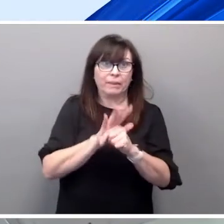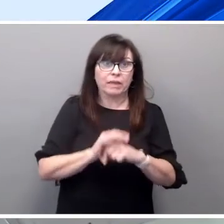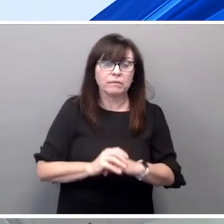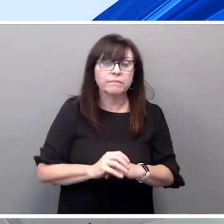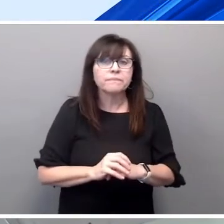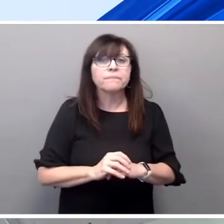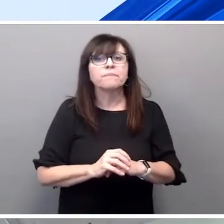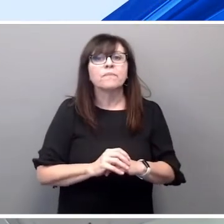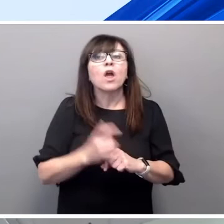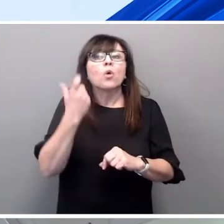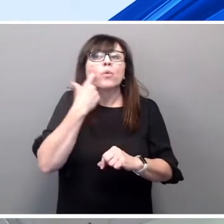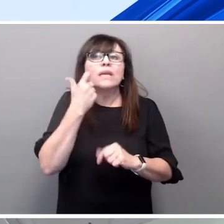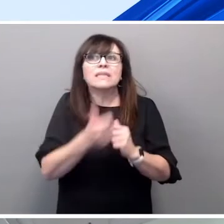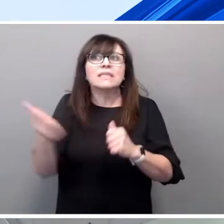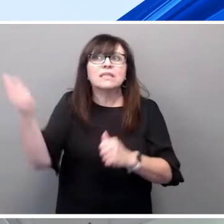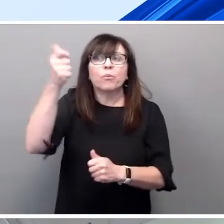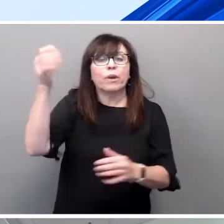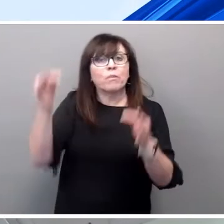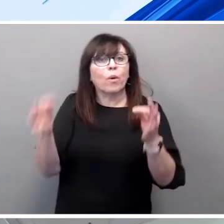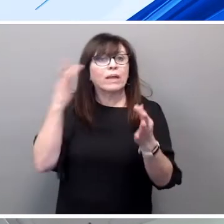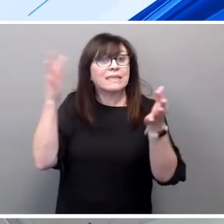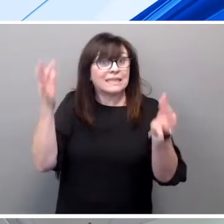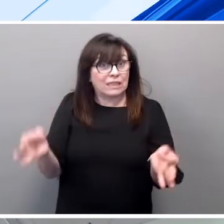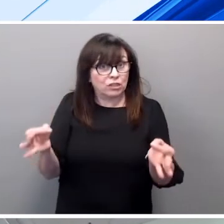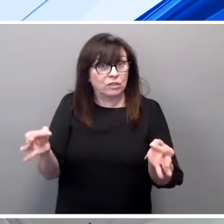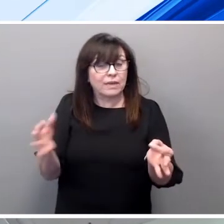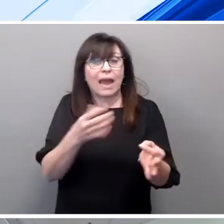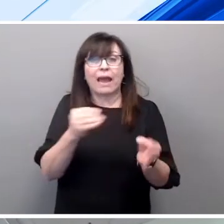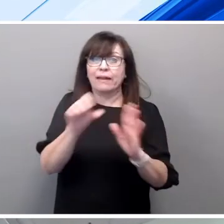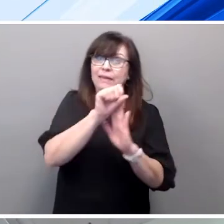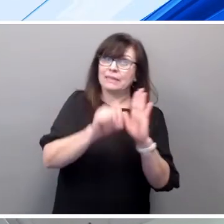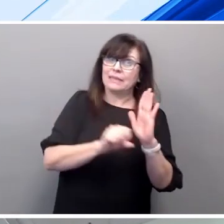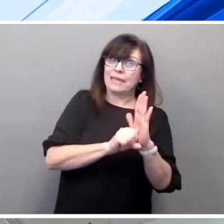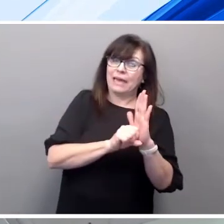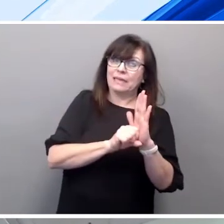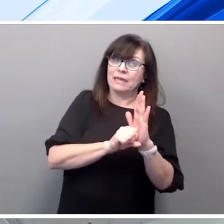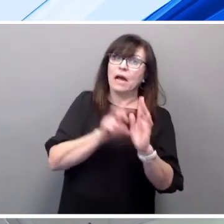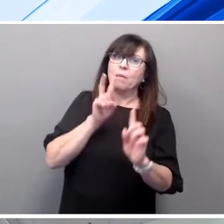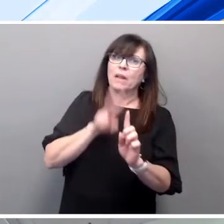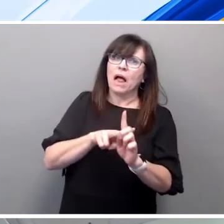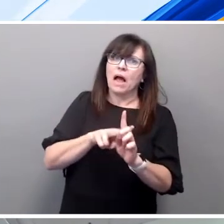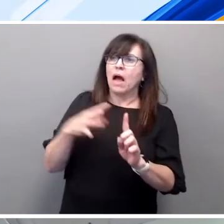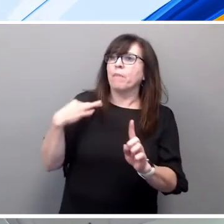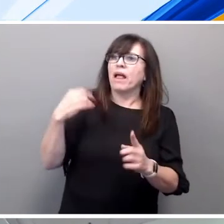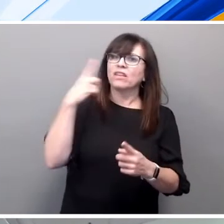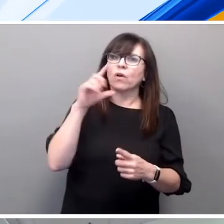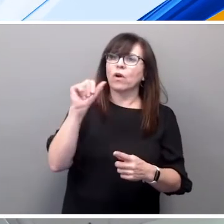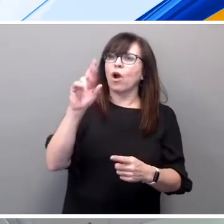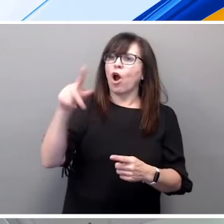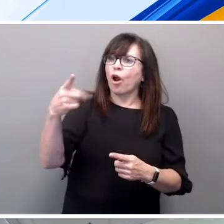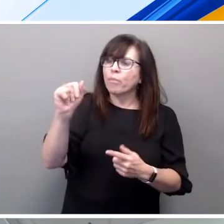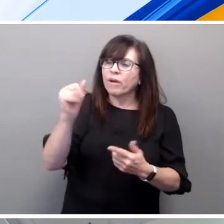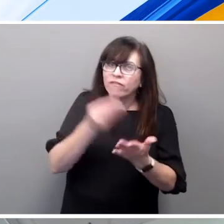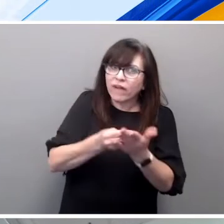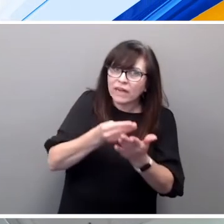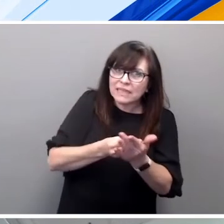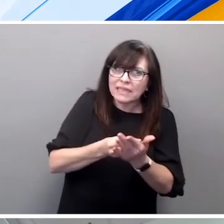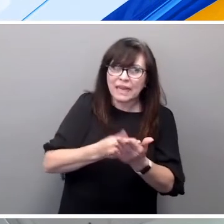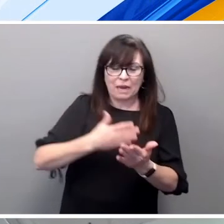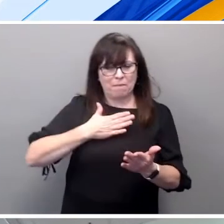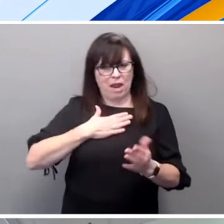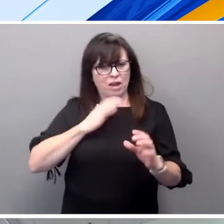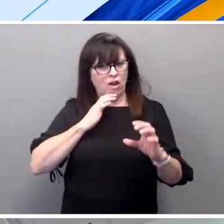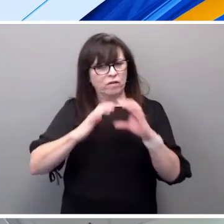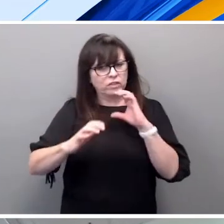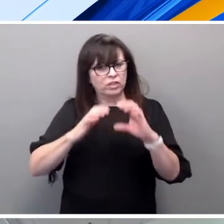recent Supreme Court ruling in the state applies to ARPA funding, and in my